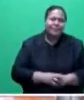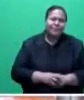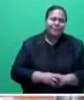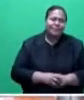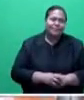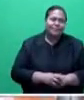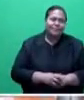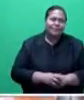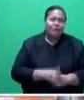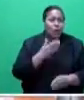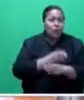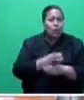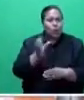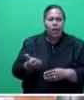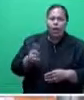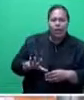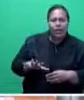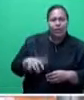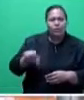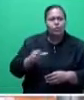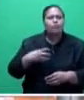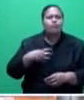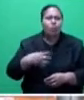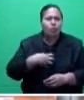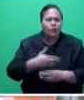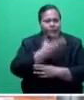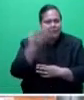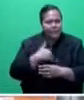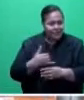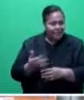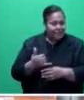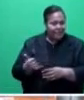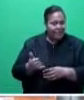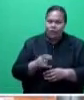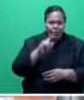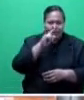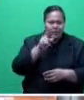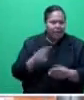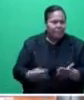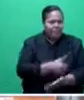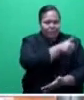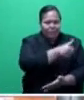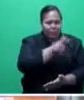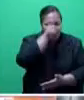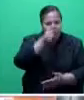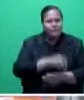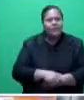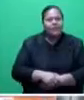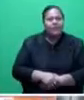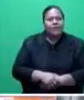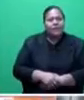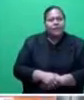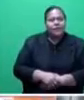workers who have already used more than the reduced leave entitlement will not be made to reimburse the employers or waive any other leave entitlements.